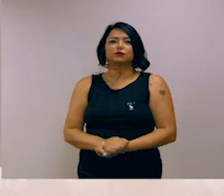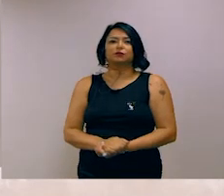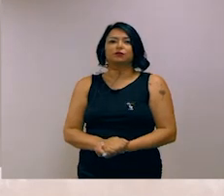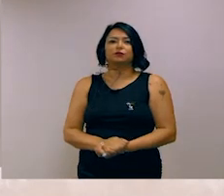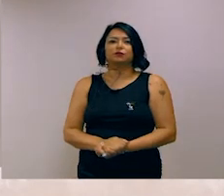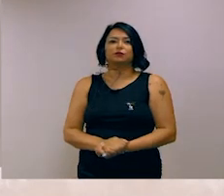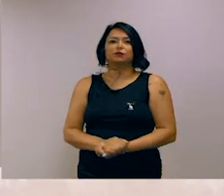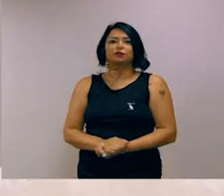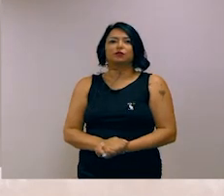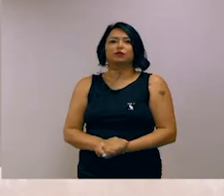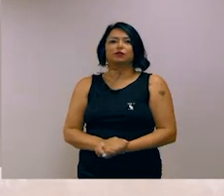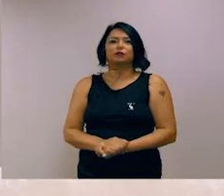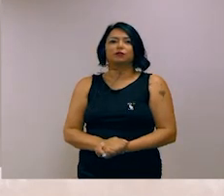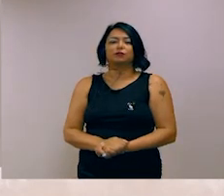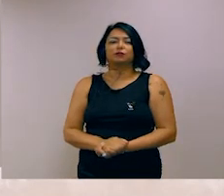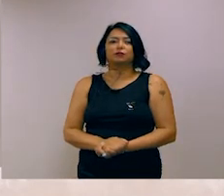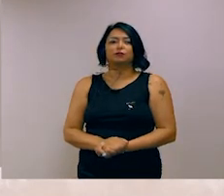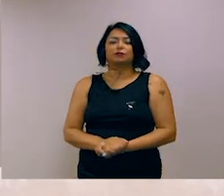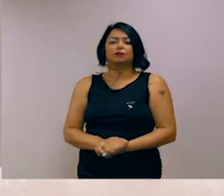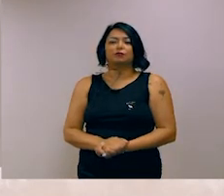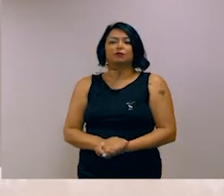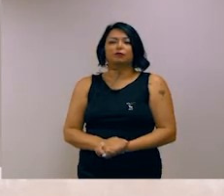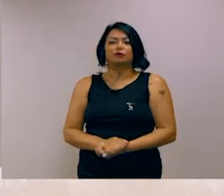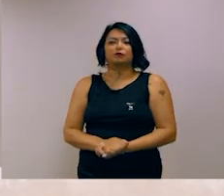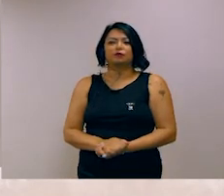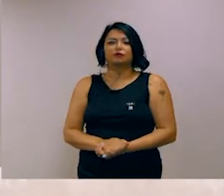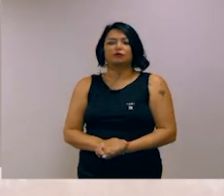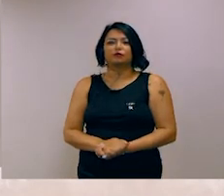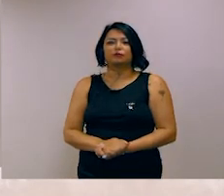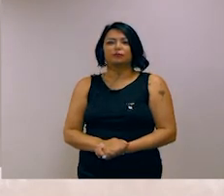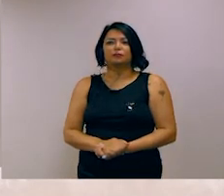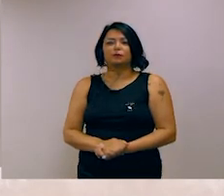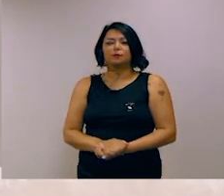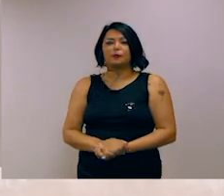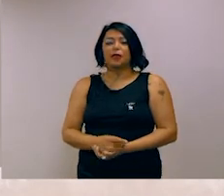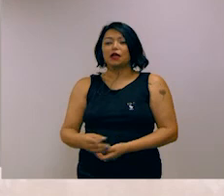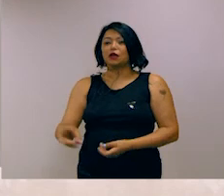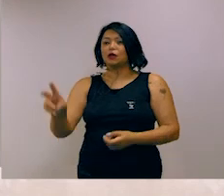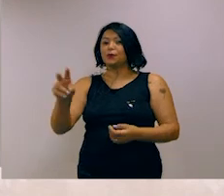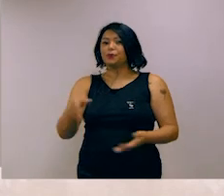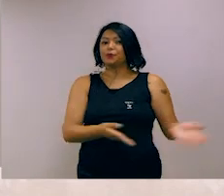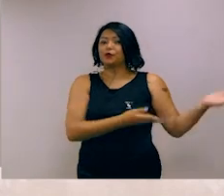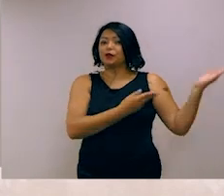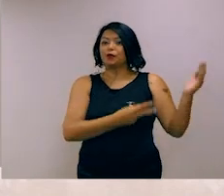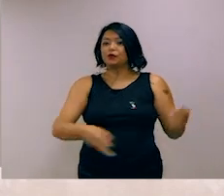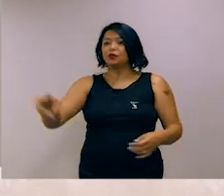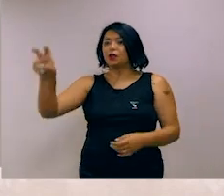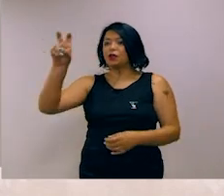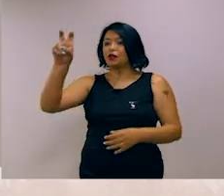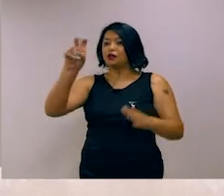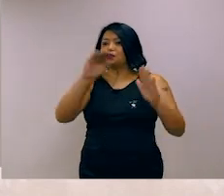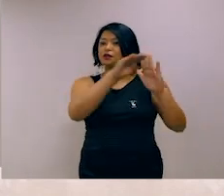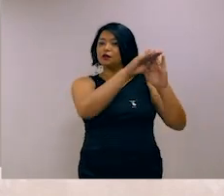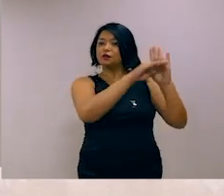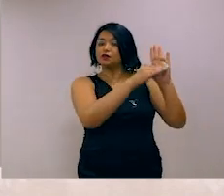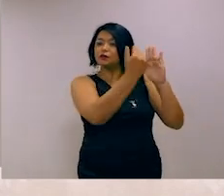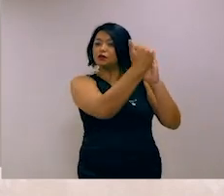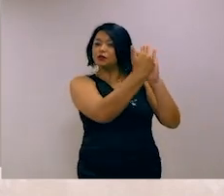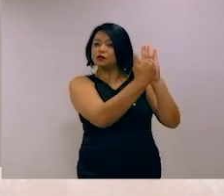Okay, so these are the 5 stages of our behavioral research